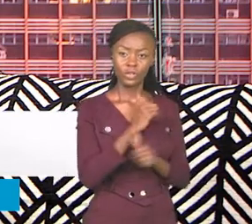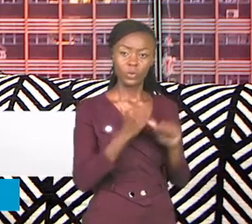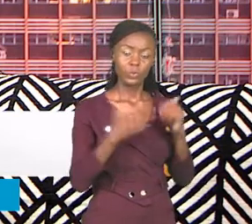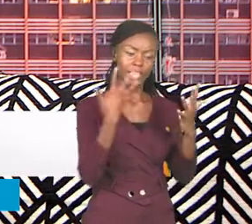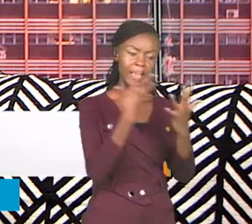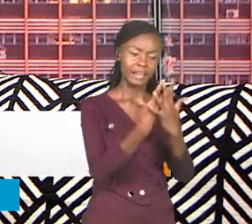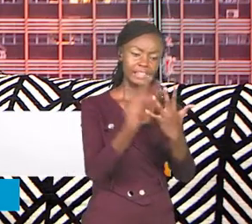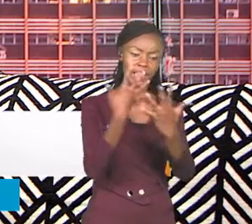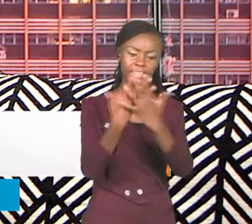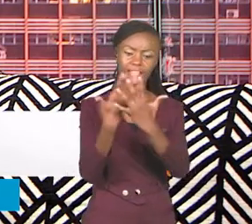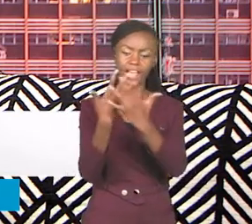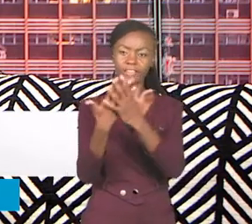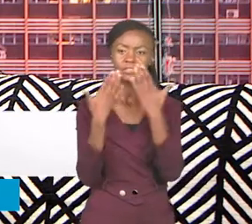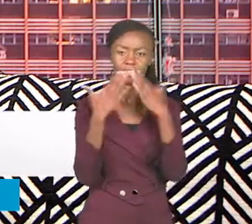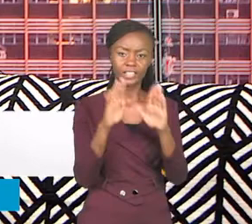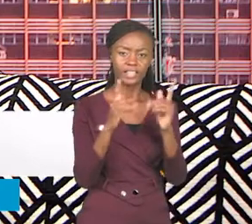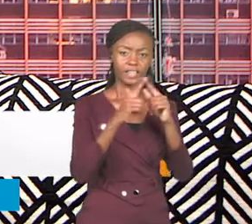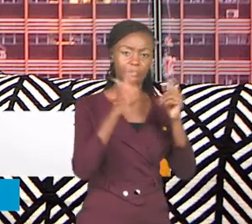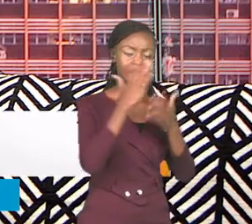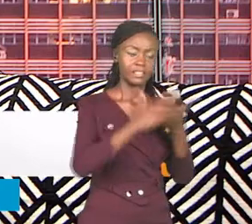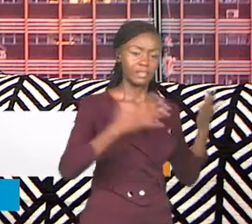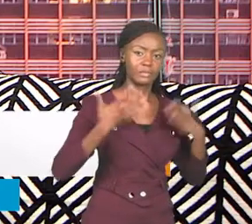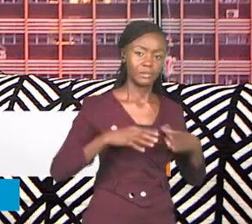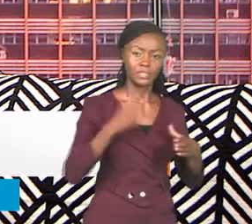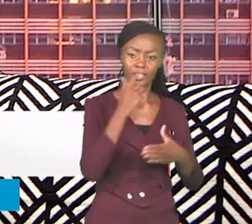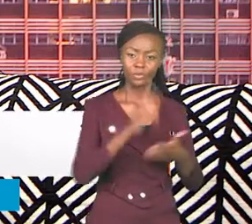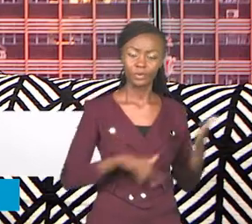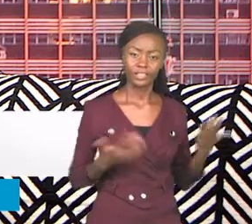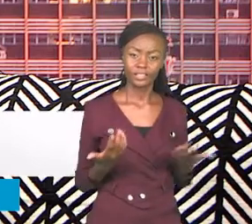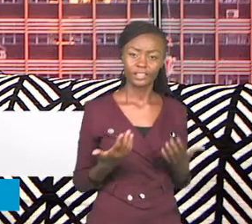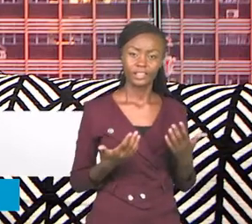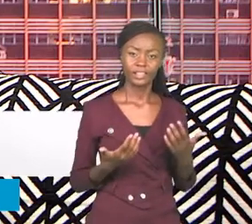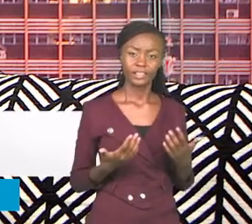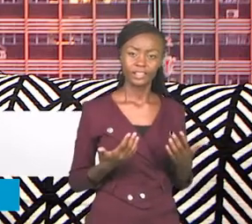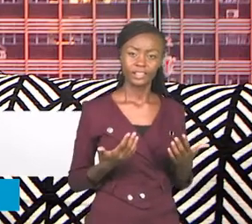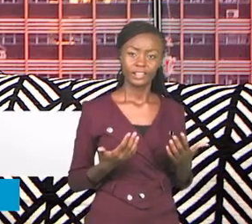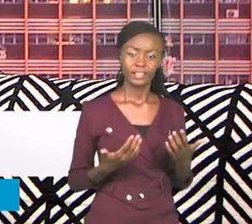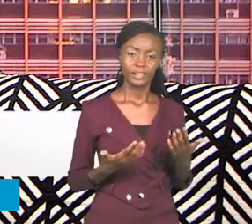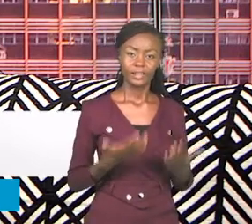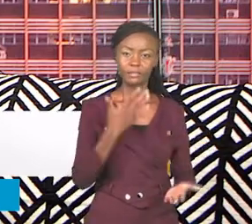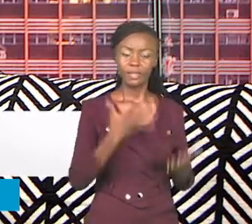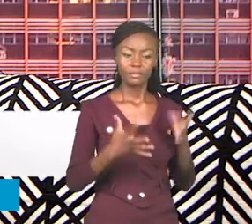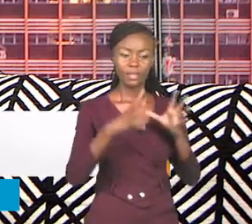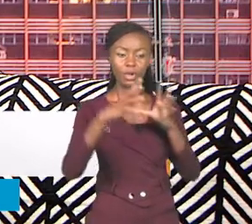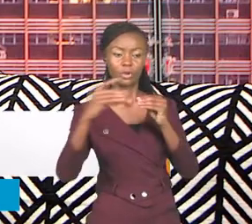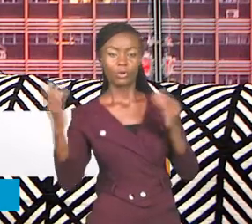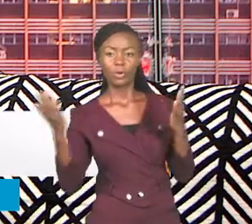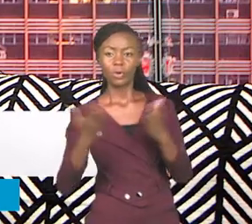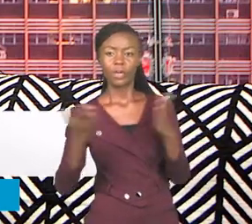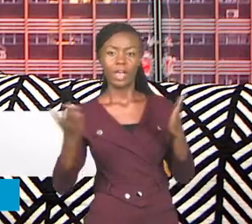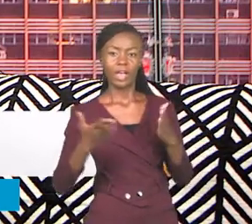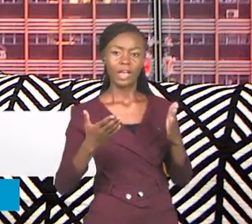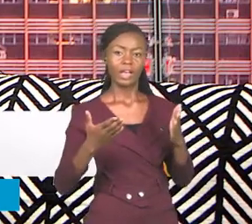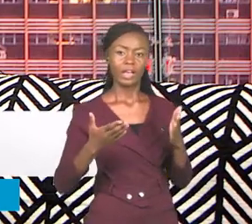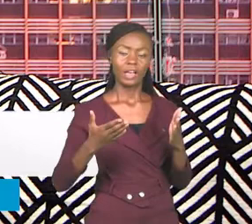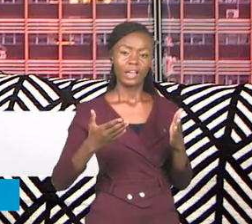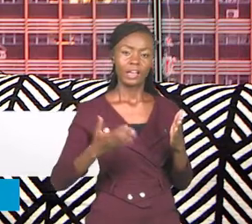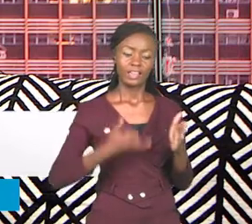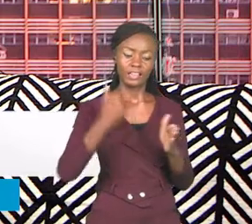arrests. Okay. And where some of these panels were ending up, they were ending up somewhere, I think, in Australia, where these guys do,